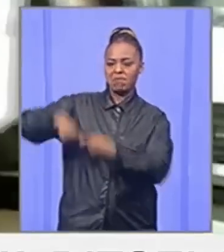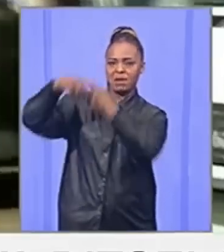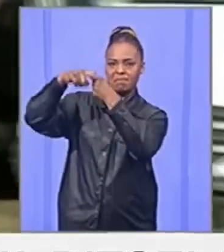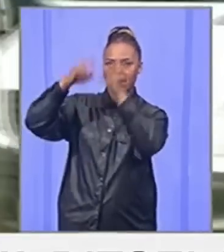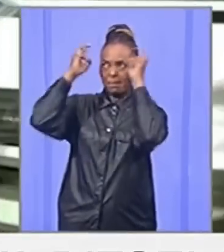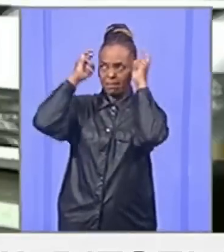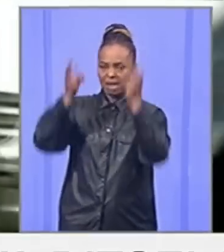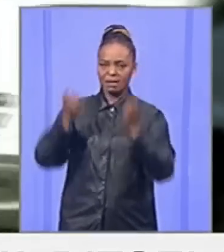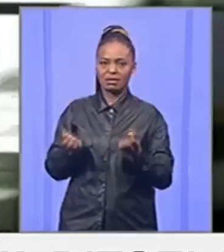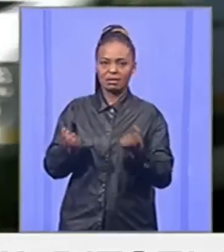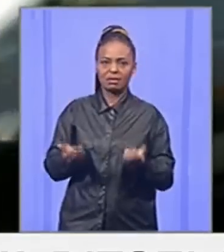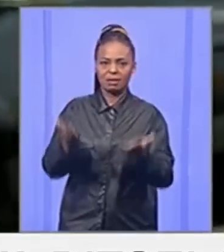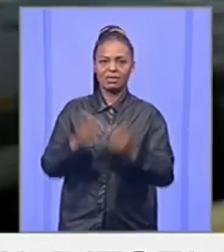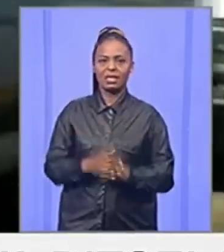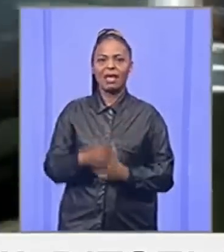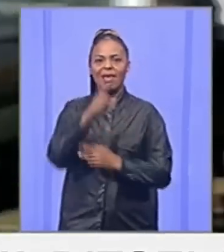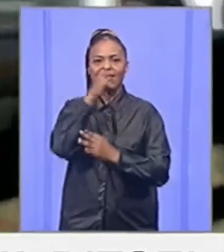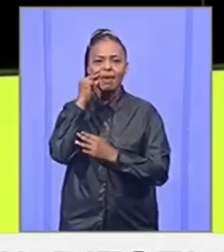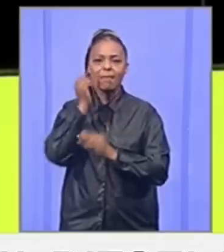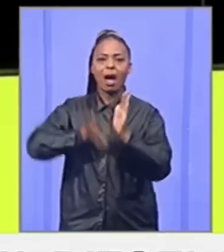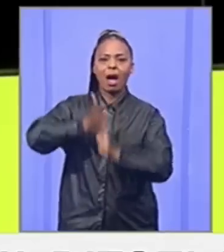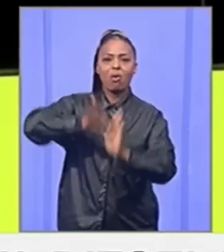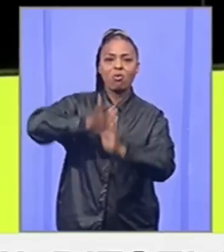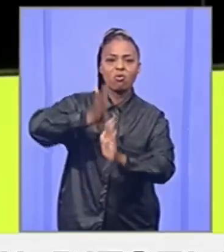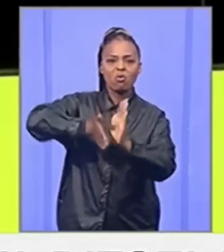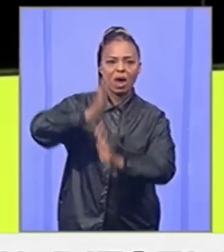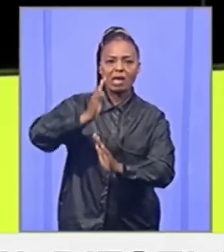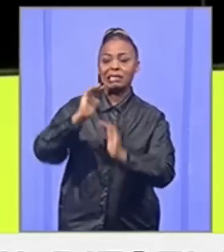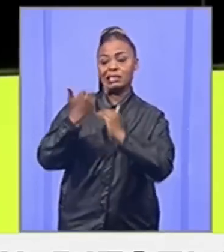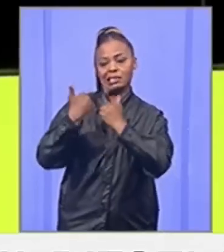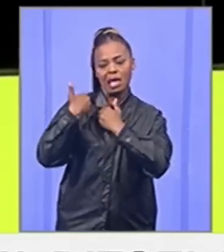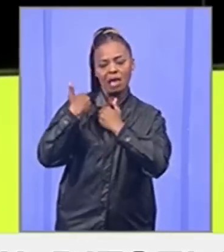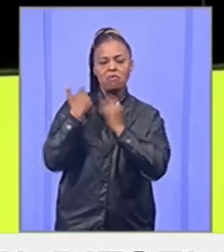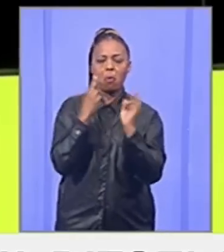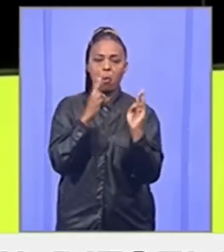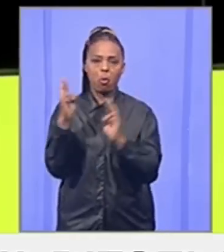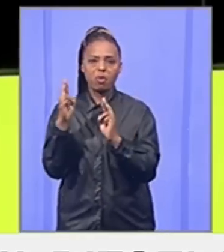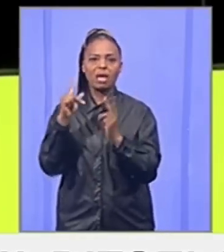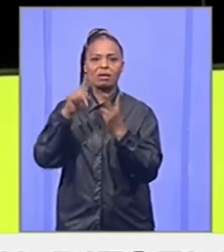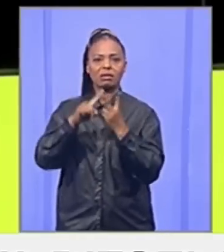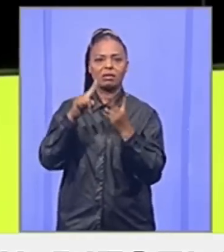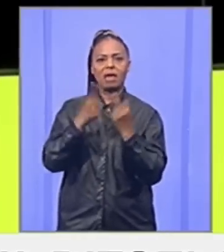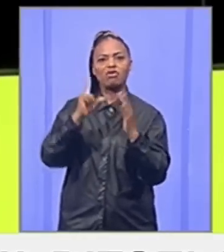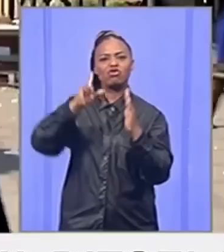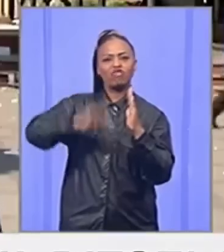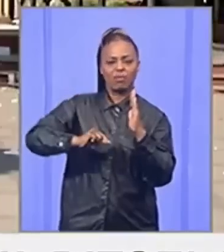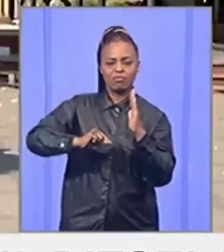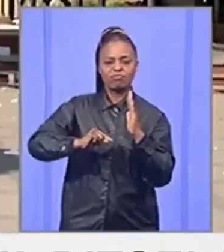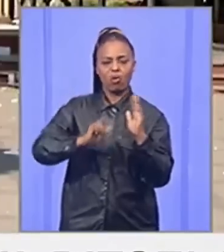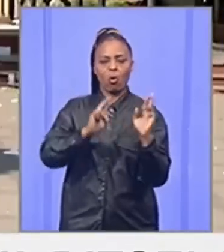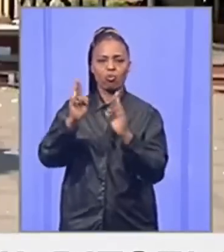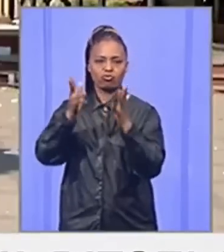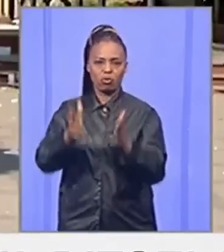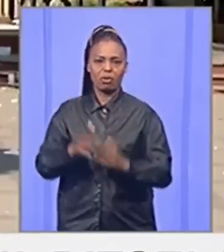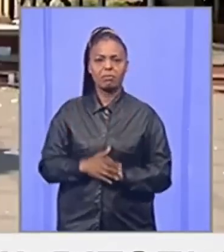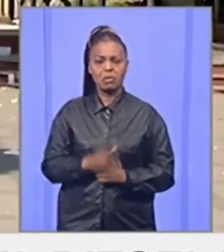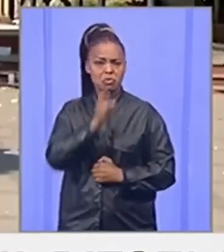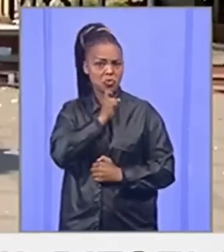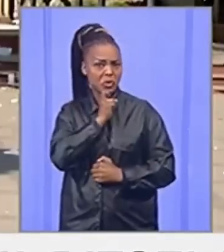la dipese le o letse biago ka Hauweng le tla bolokega go tshepega le go ba le ditefelo tsa tlase. Ke nana gore nka di sebedisa